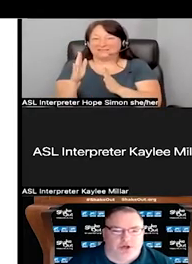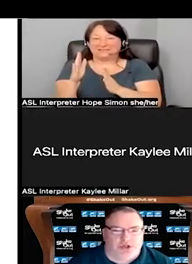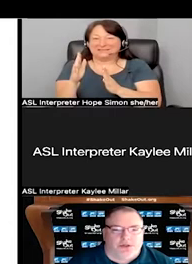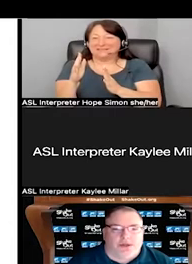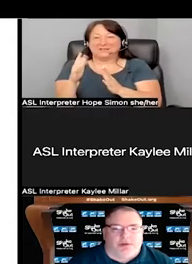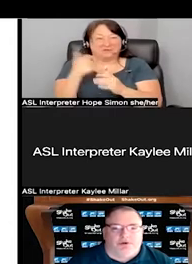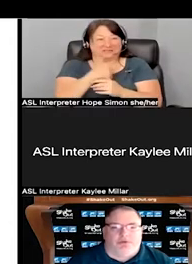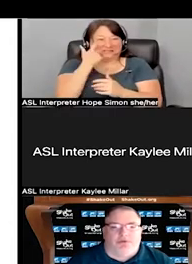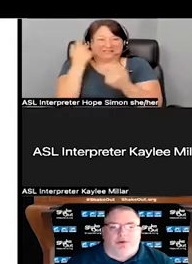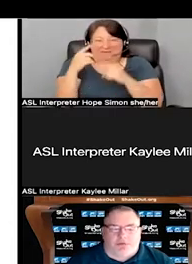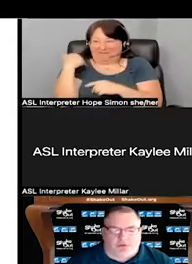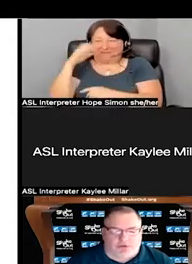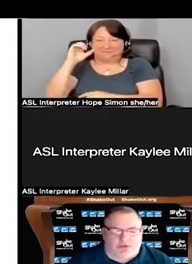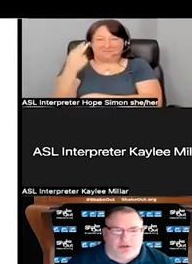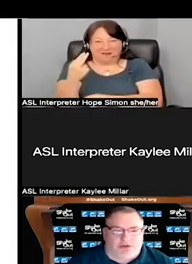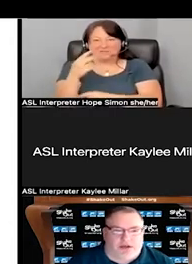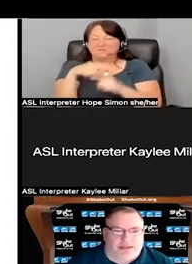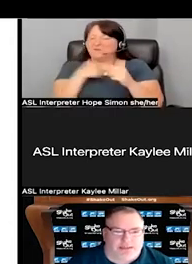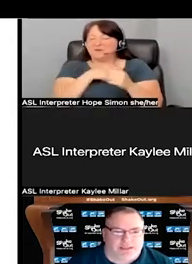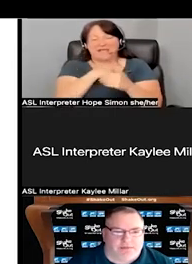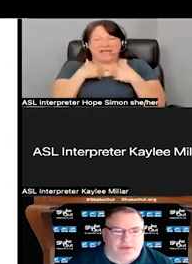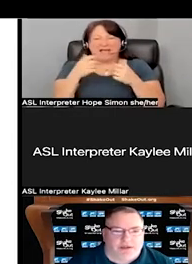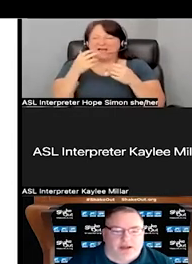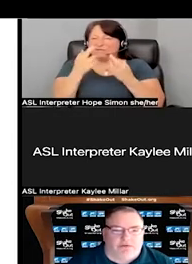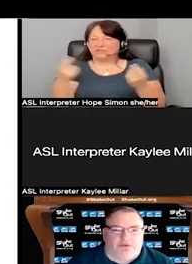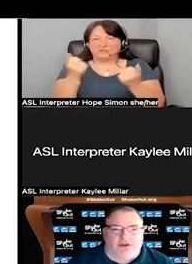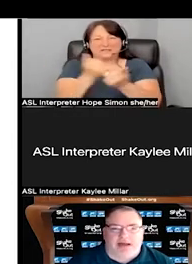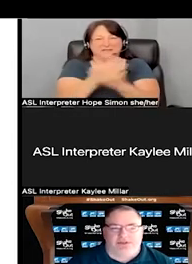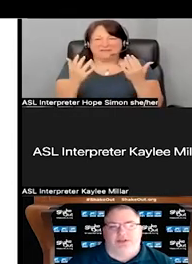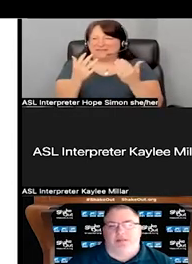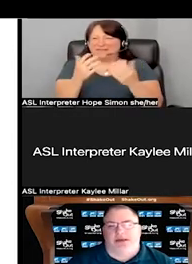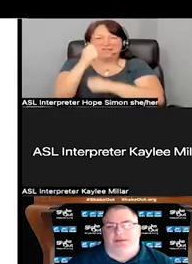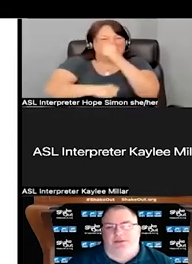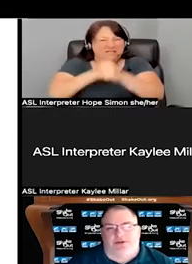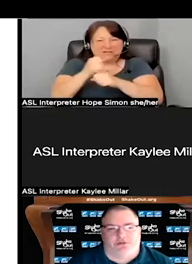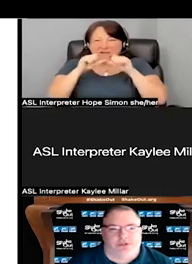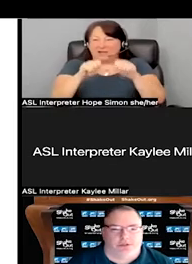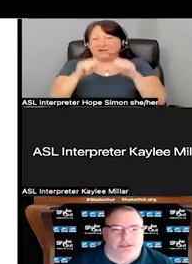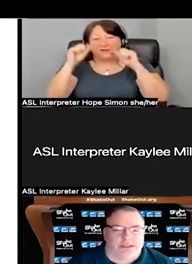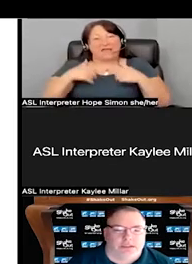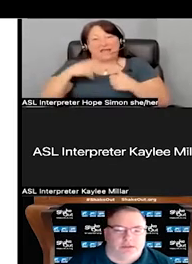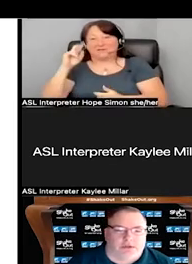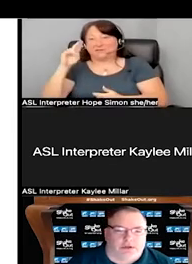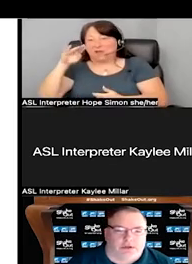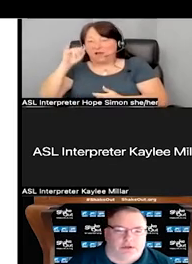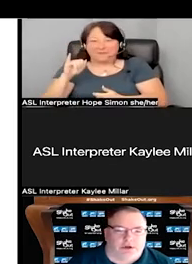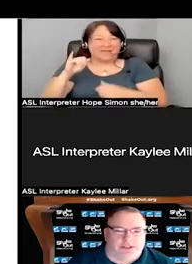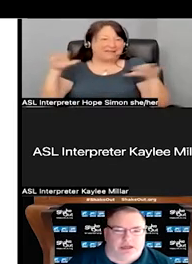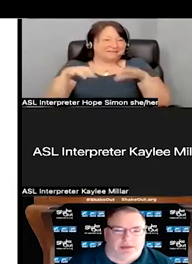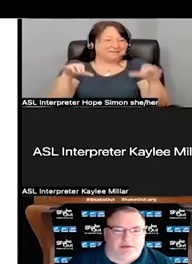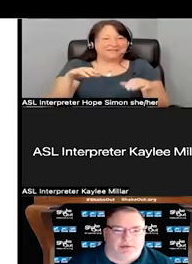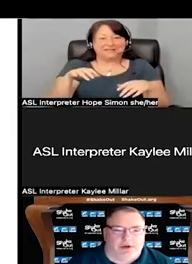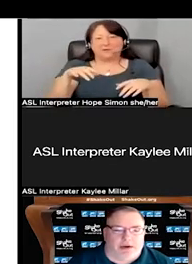in March, but there's year-round resources that you can access there. And of course, you can have a tsunami activity or drill or learn